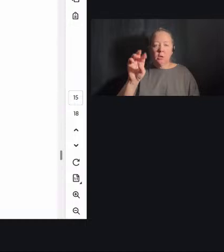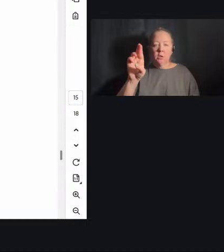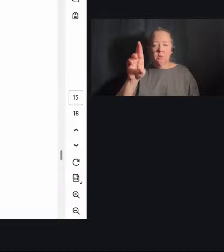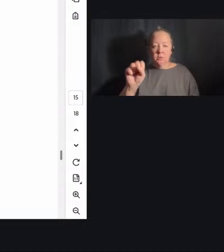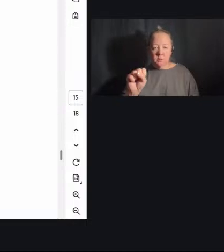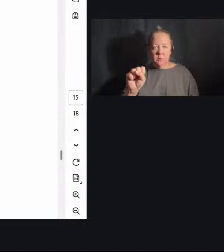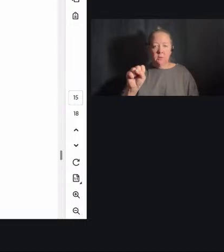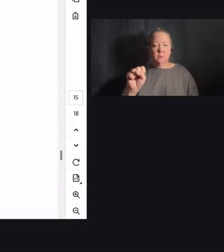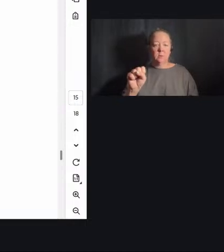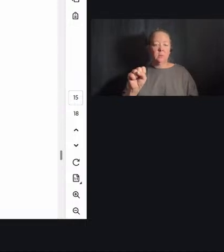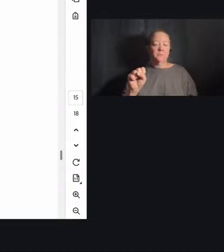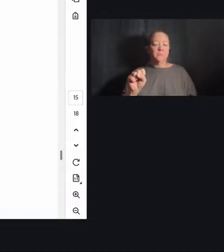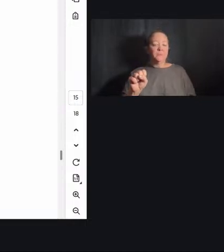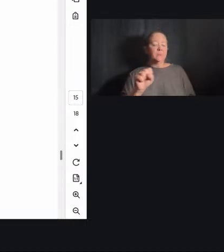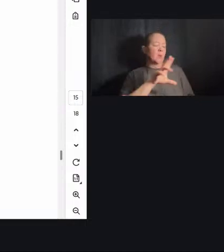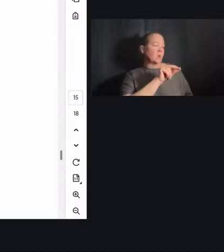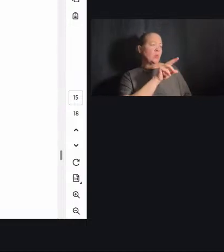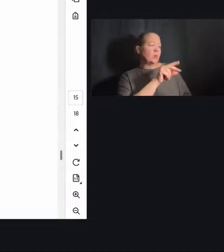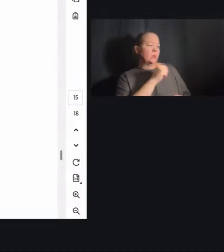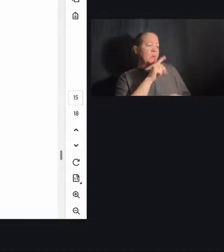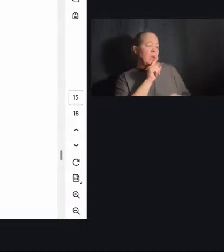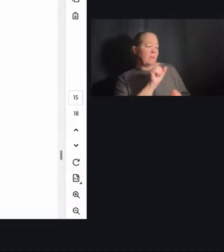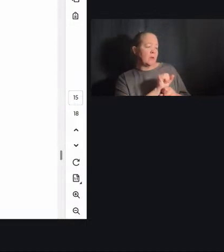Okay, so you just bought them.